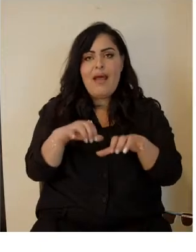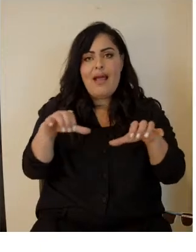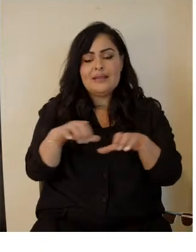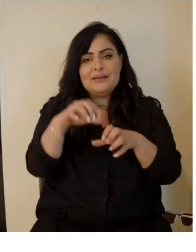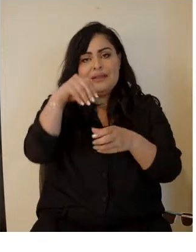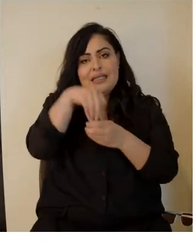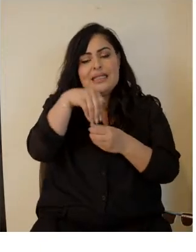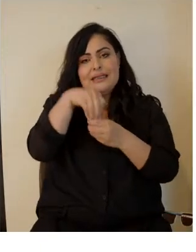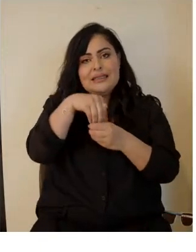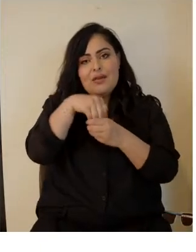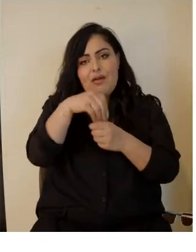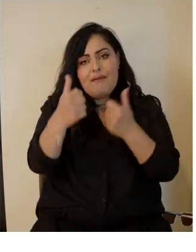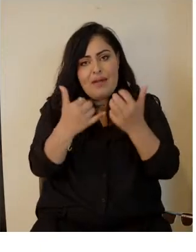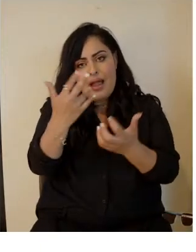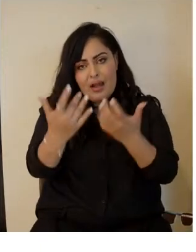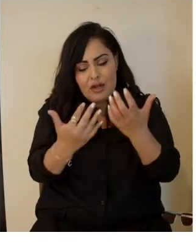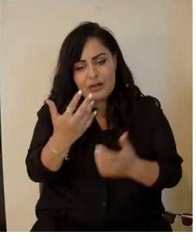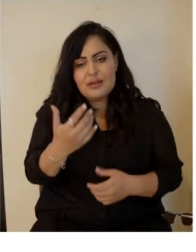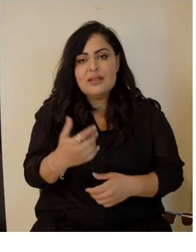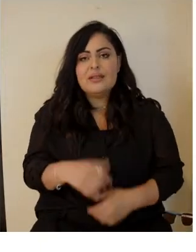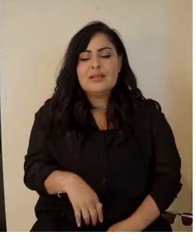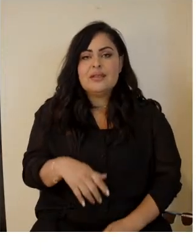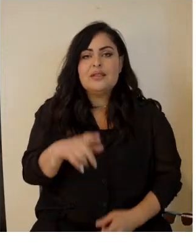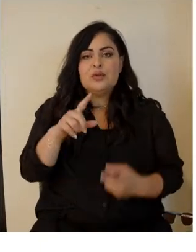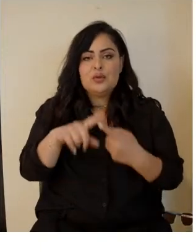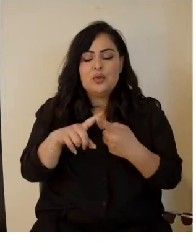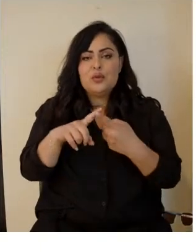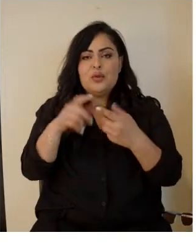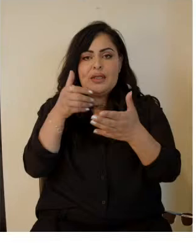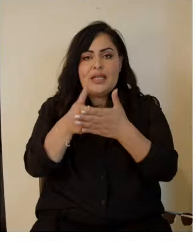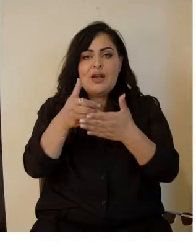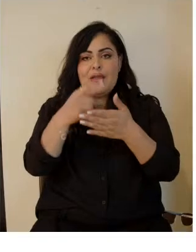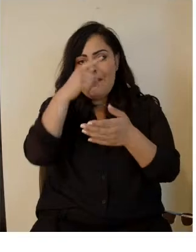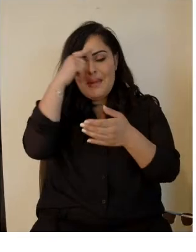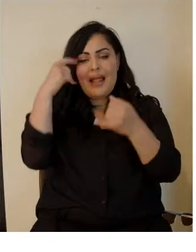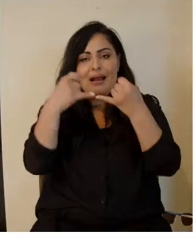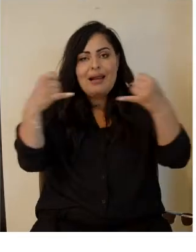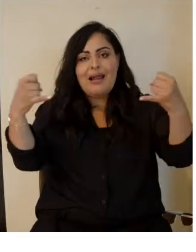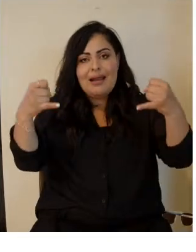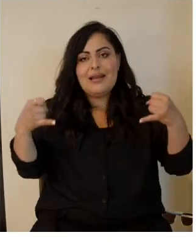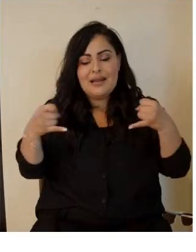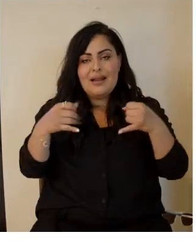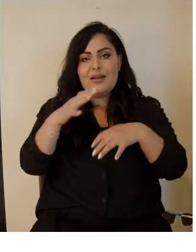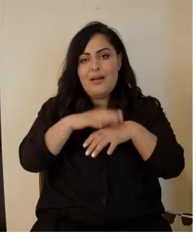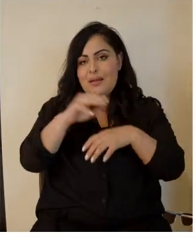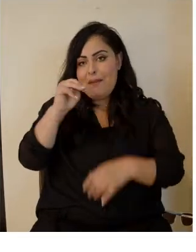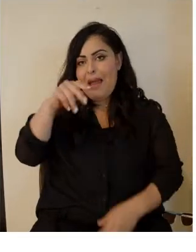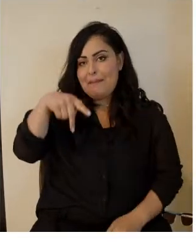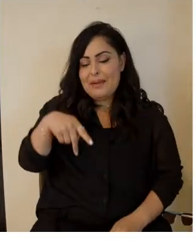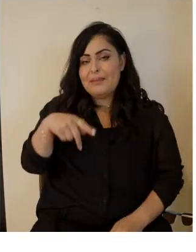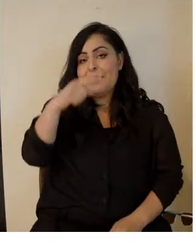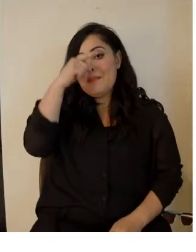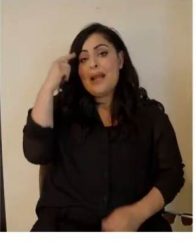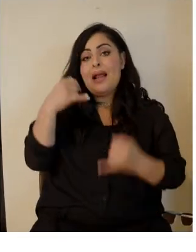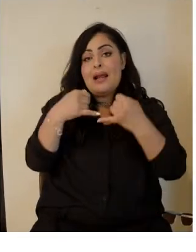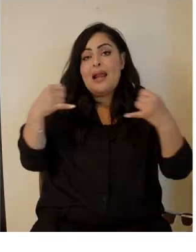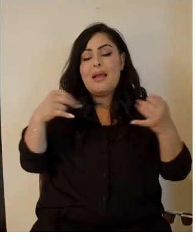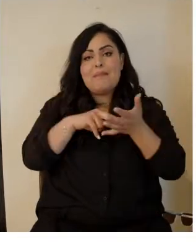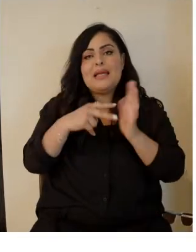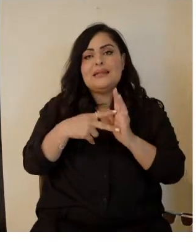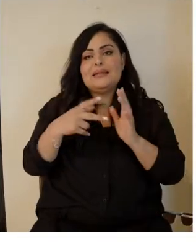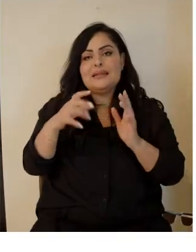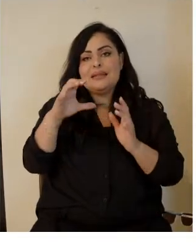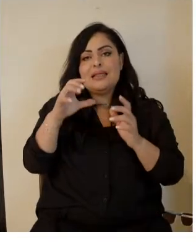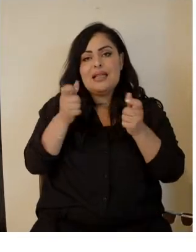the interior of the fire, coming along to where you see the black line here on the map. The black line indicates containment, where